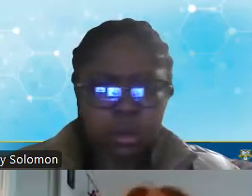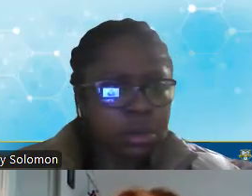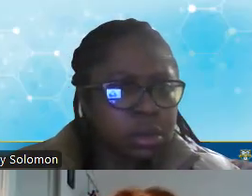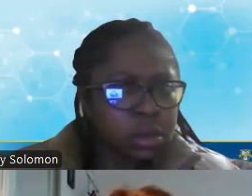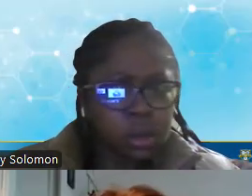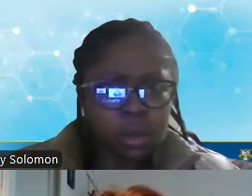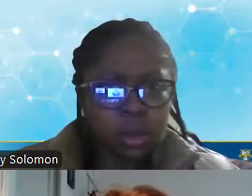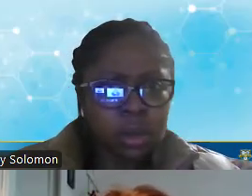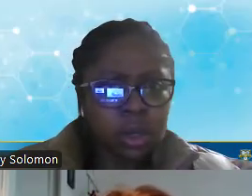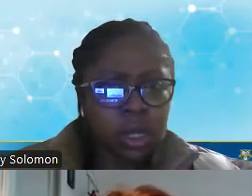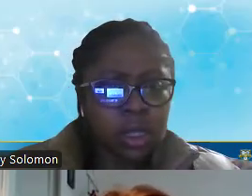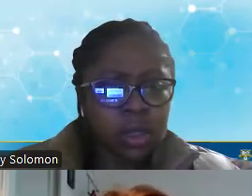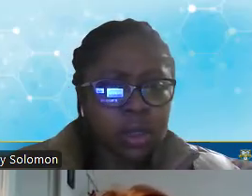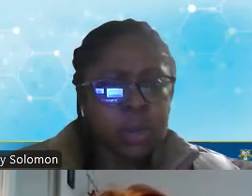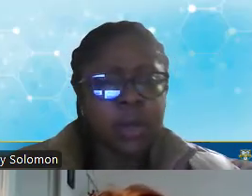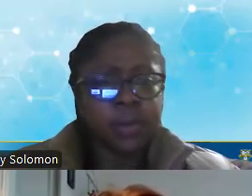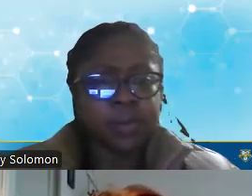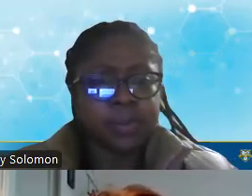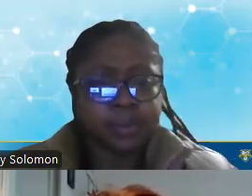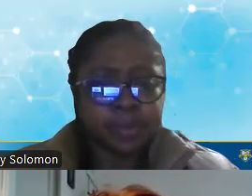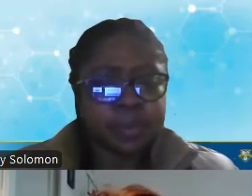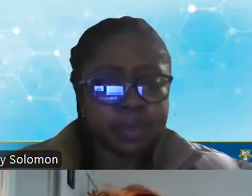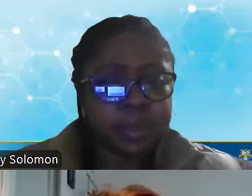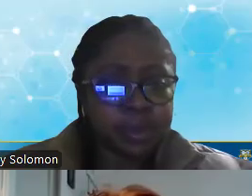Uh-oh. Go back. You slipped up to go next. There we go.